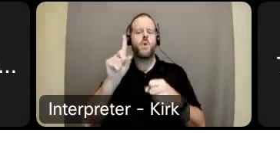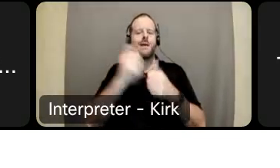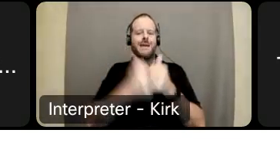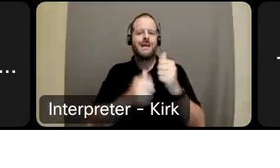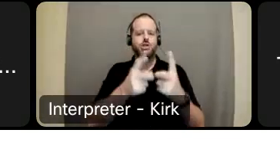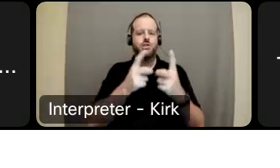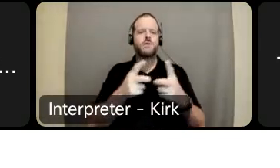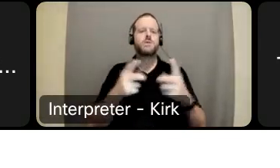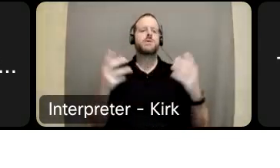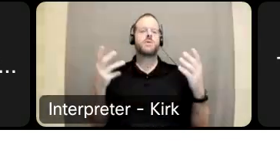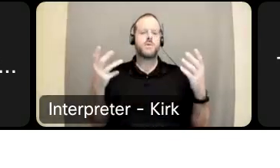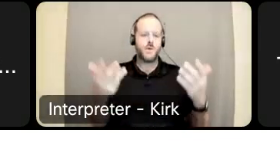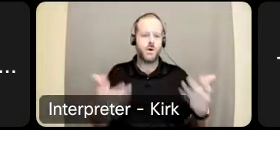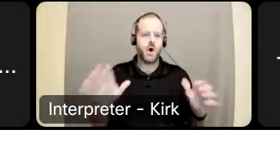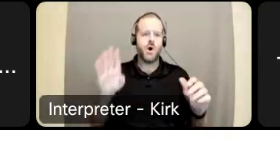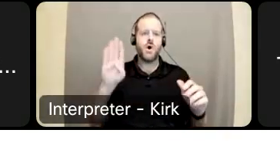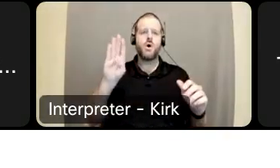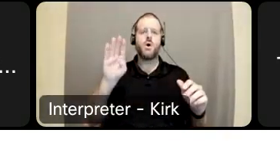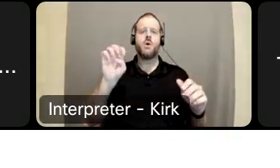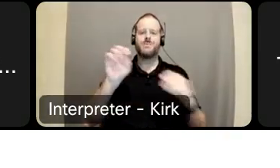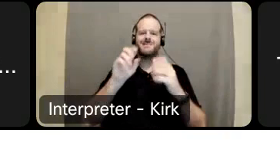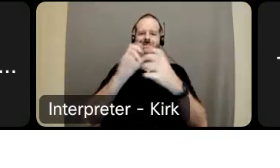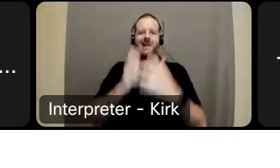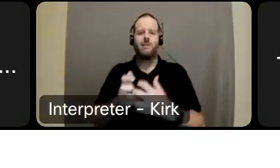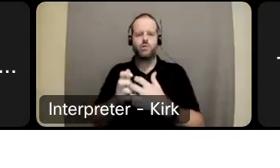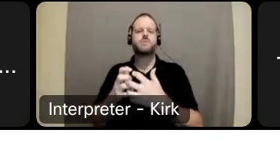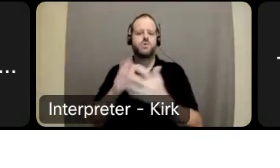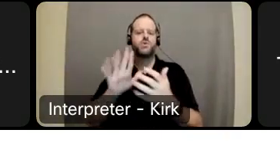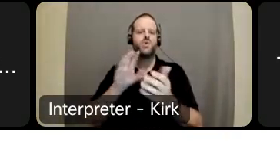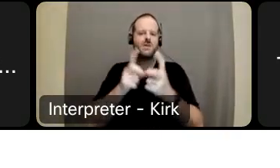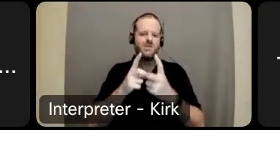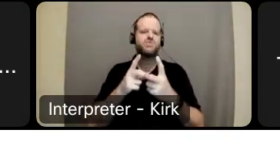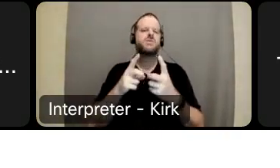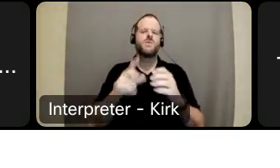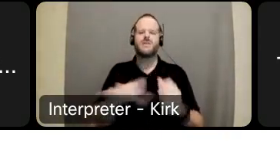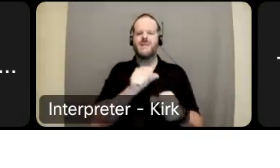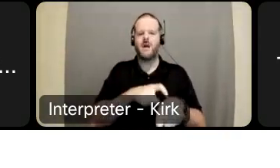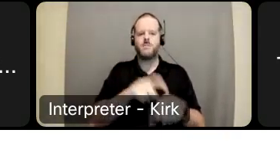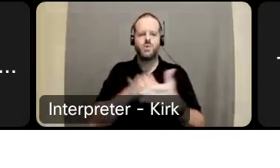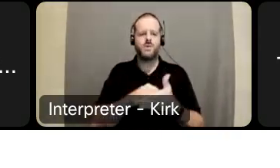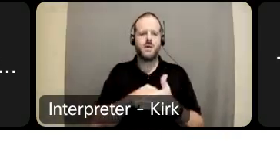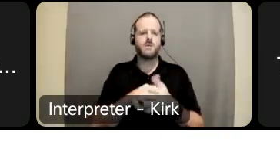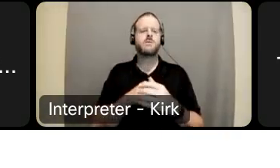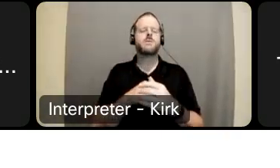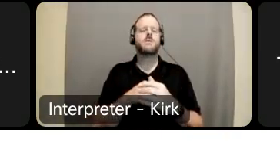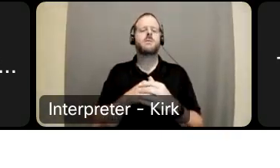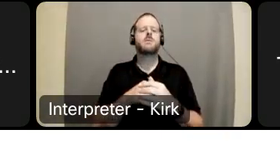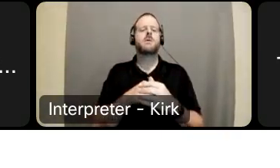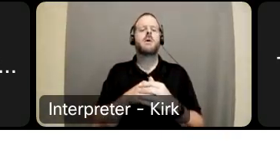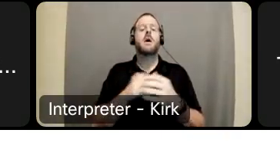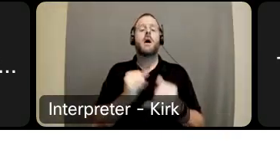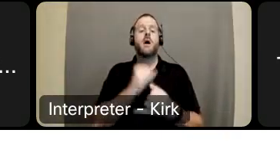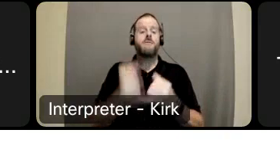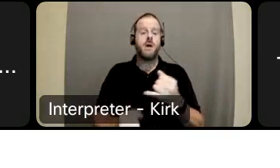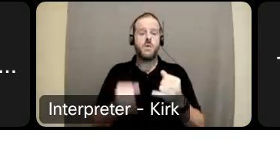bespoke or tailored to your district and to students, so it takes some time to do that. Our final due date again is